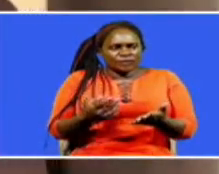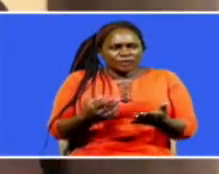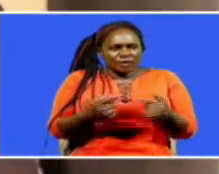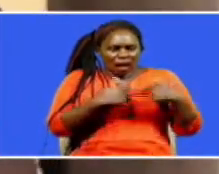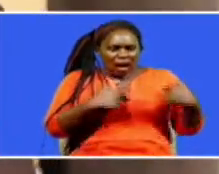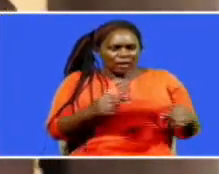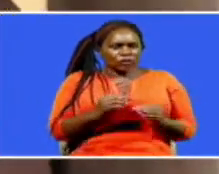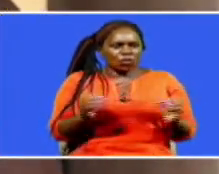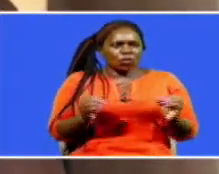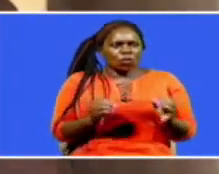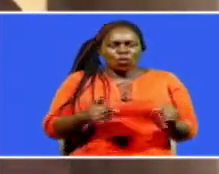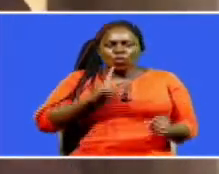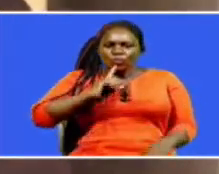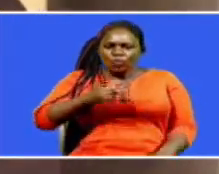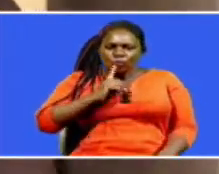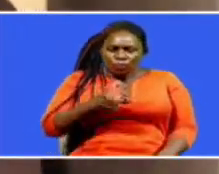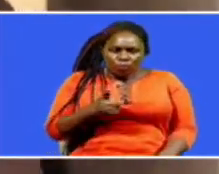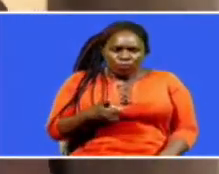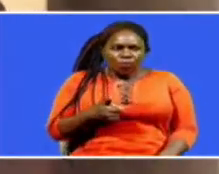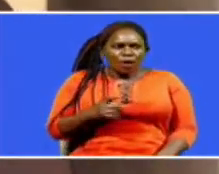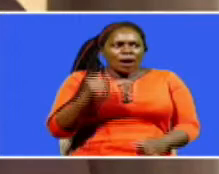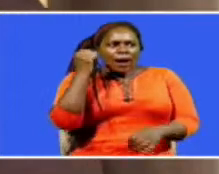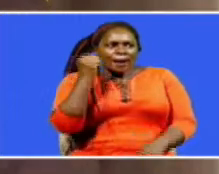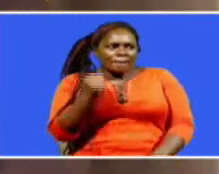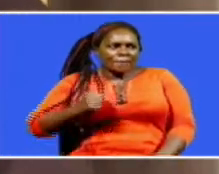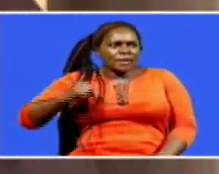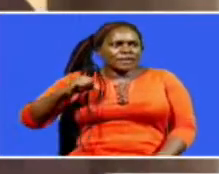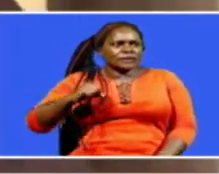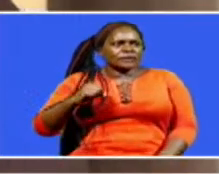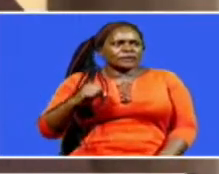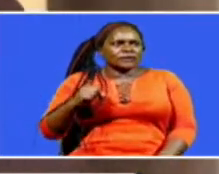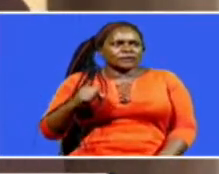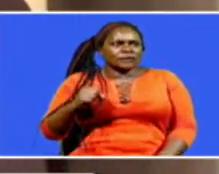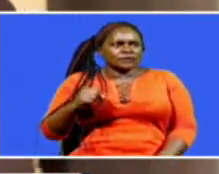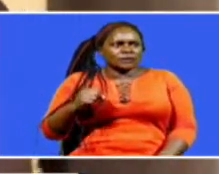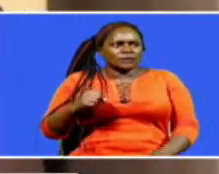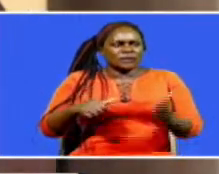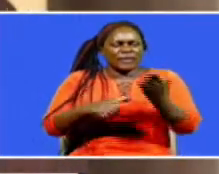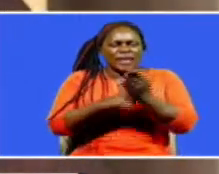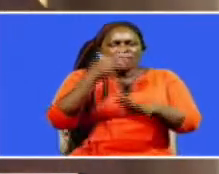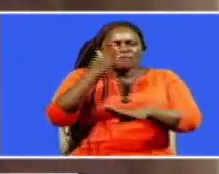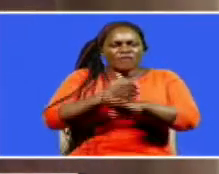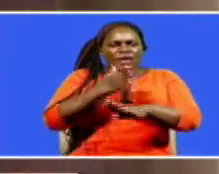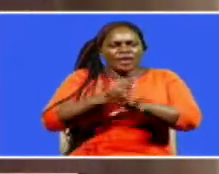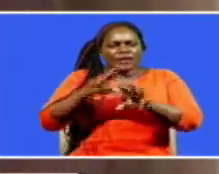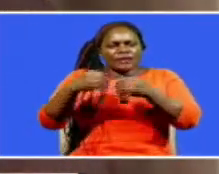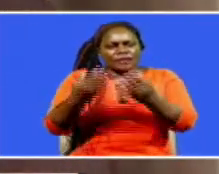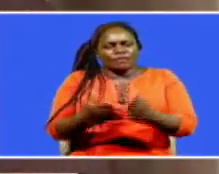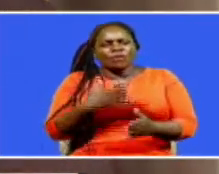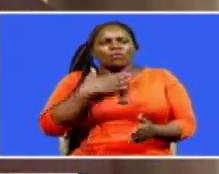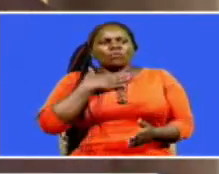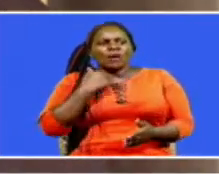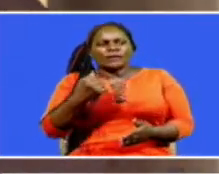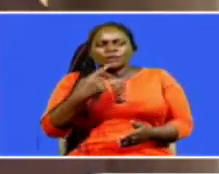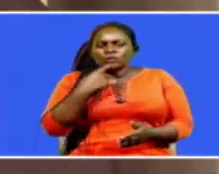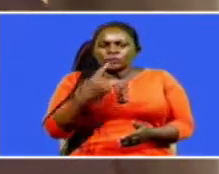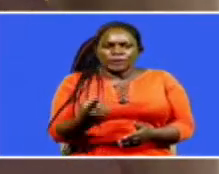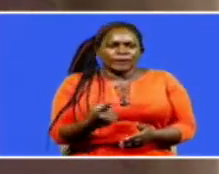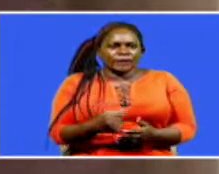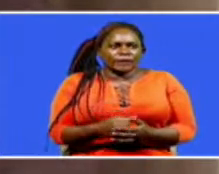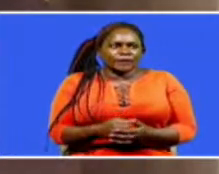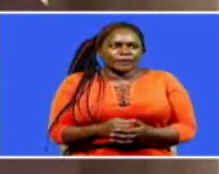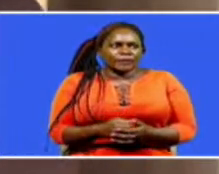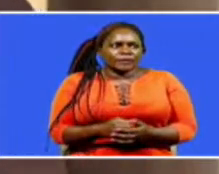Huwa wana threaten, huwa wana abuse, wanamtolea nickname kwa huyo mtoto. Kwa hivyo tunataka kusema ya